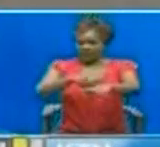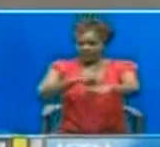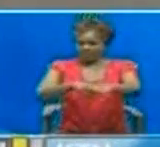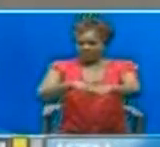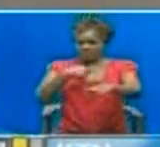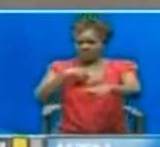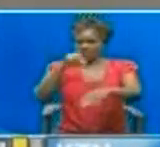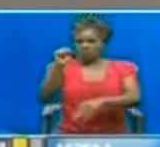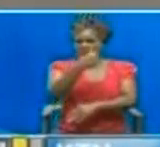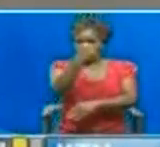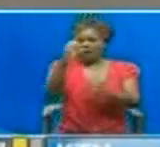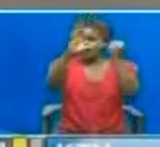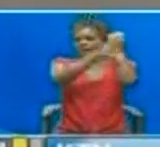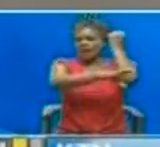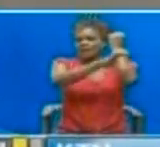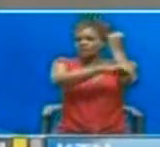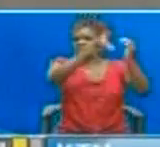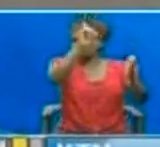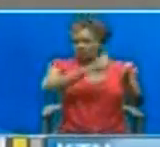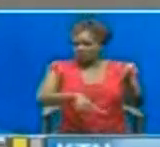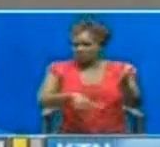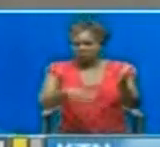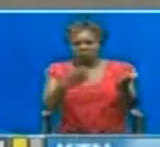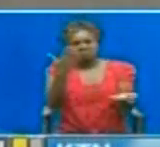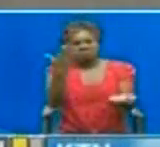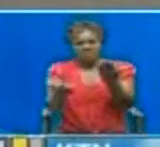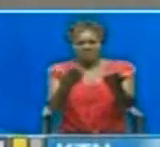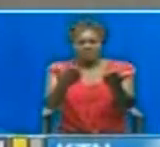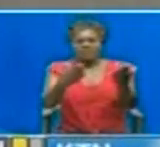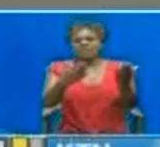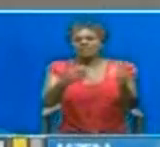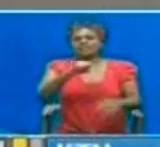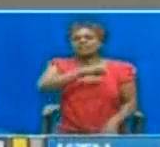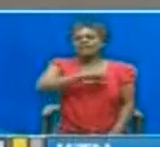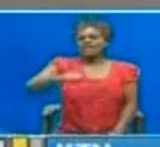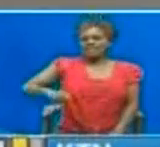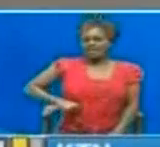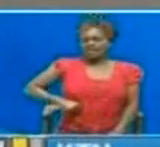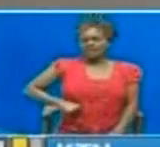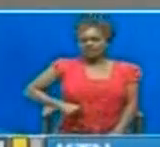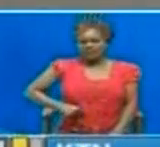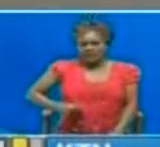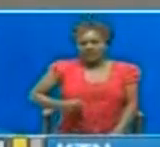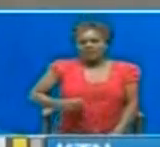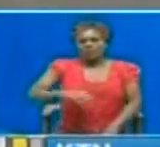when I move around the country is that people say the Senate is a sober